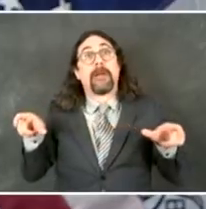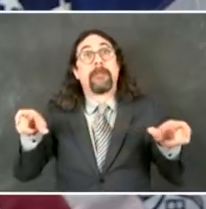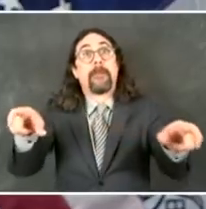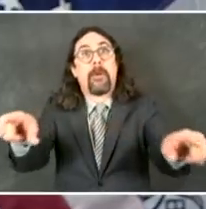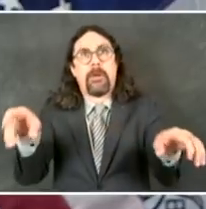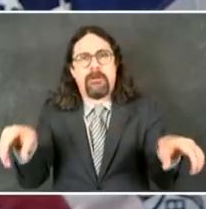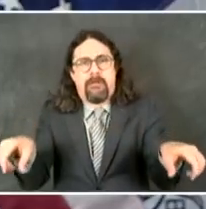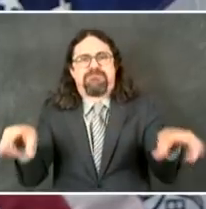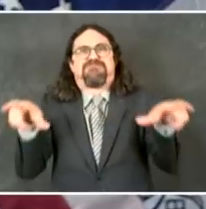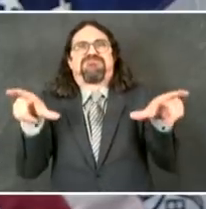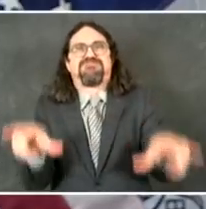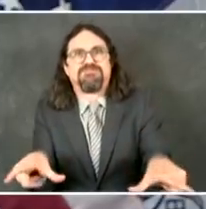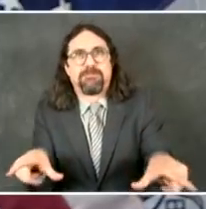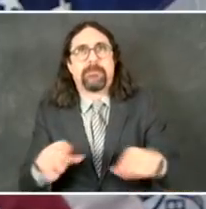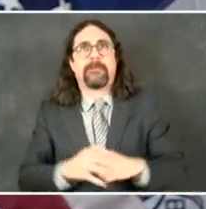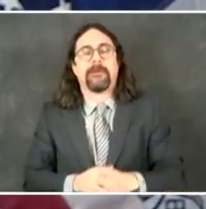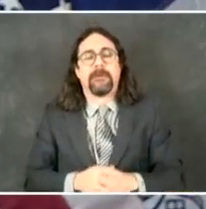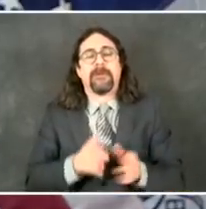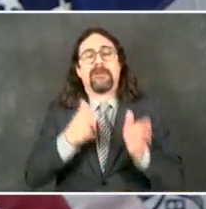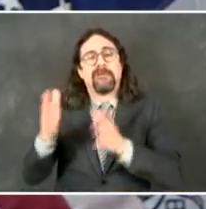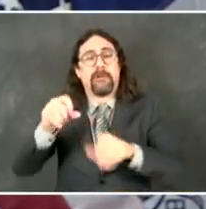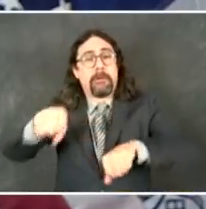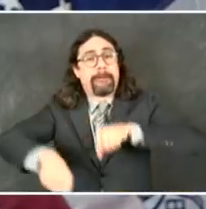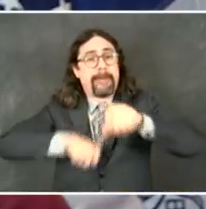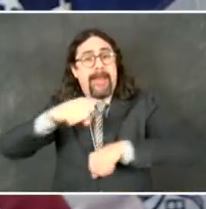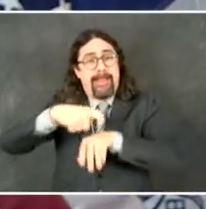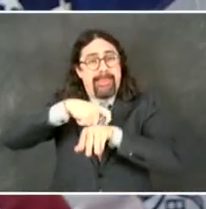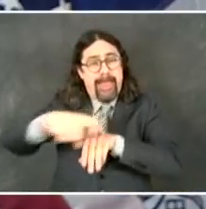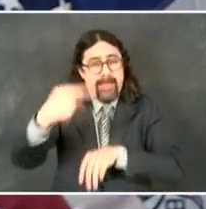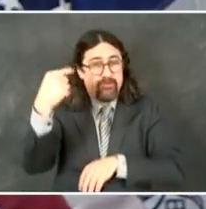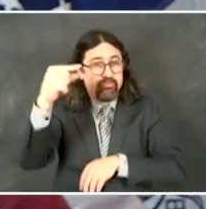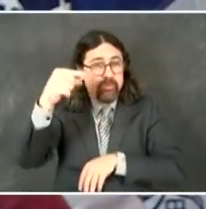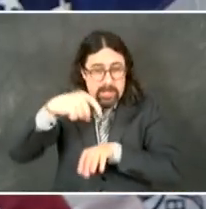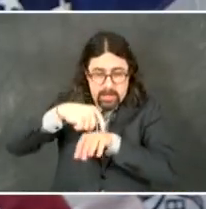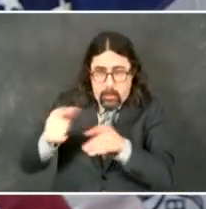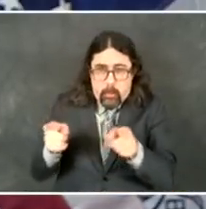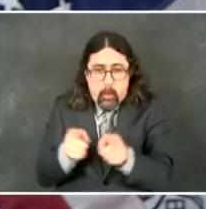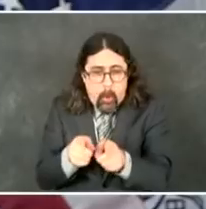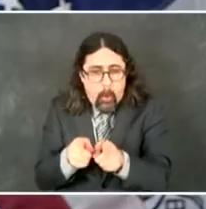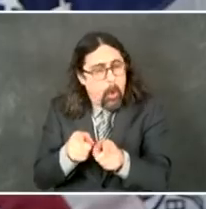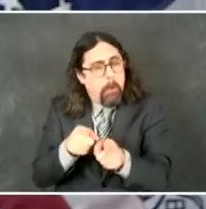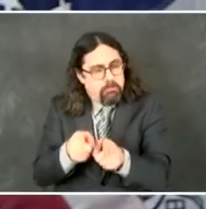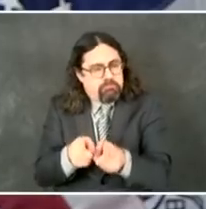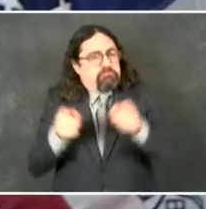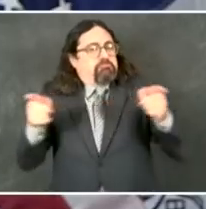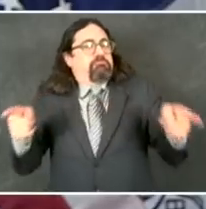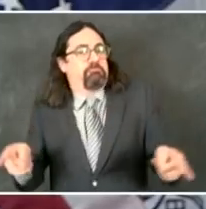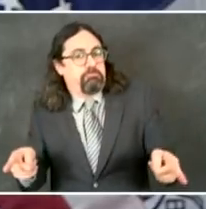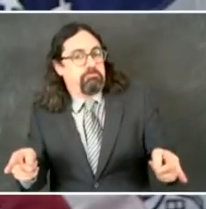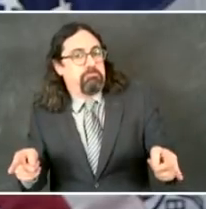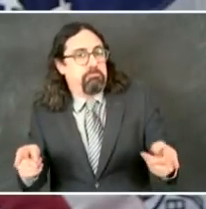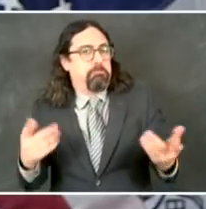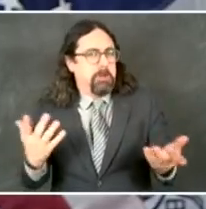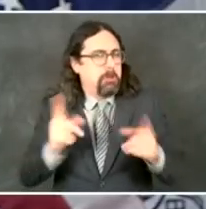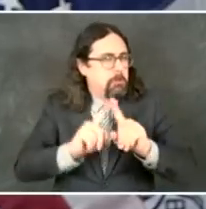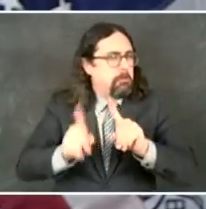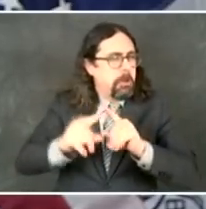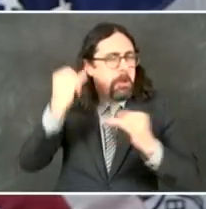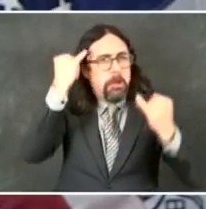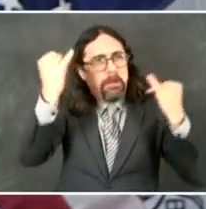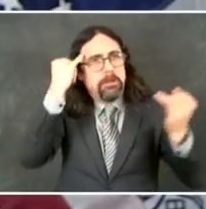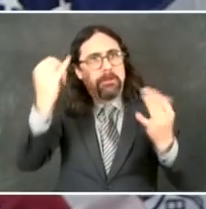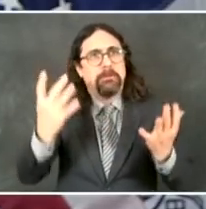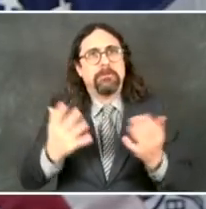where the need is greatest. So many communities that we already have identified have been very hard hit by COVID. Want to be particularly sensitive